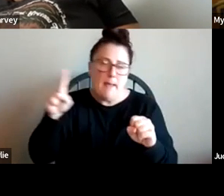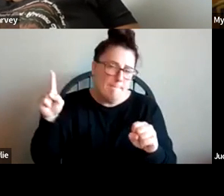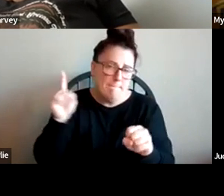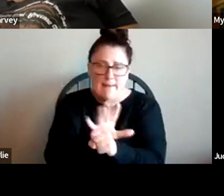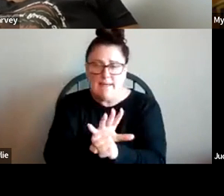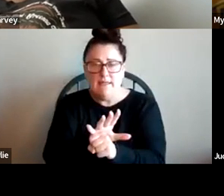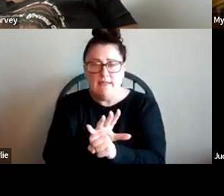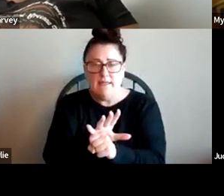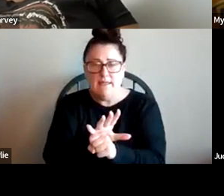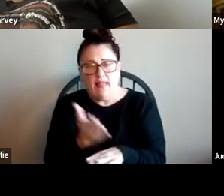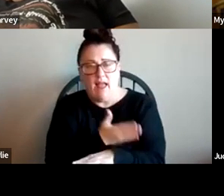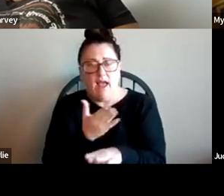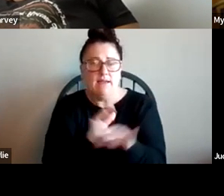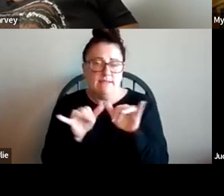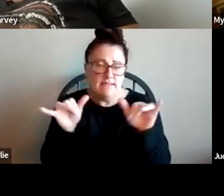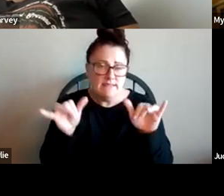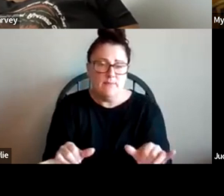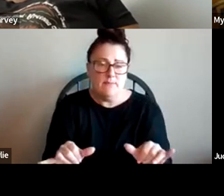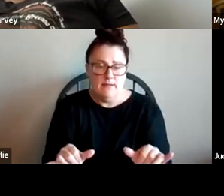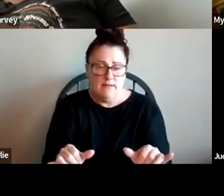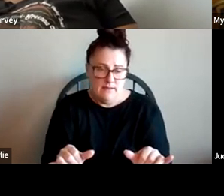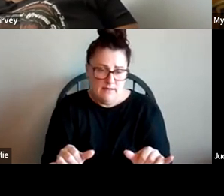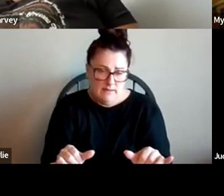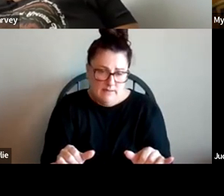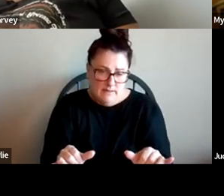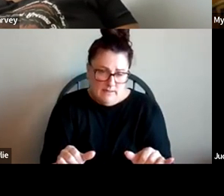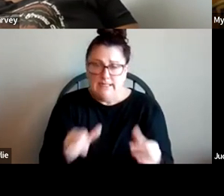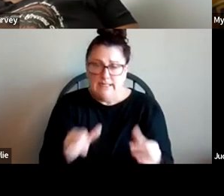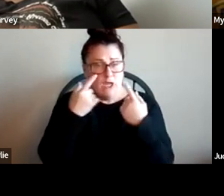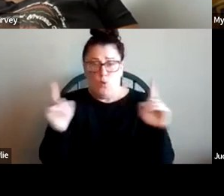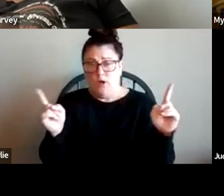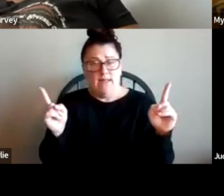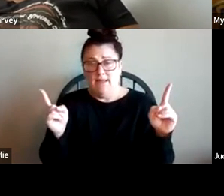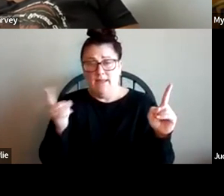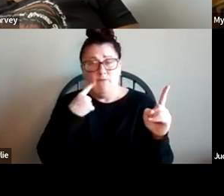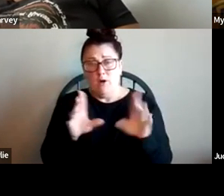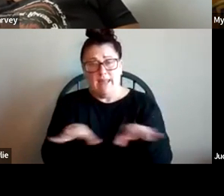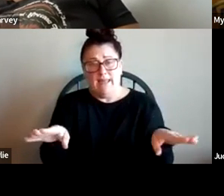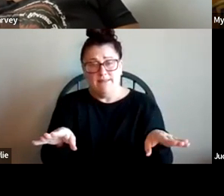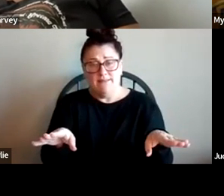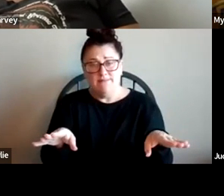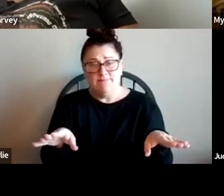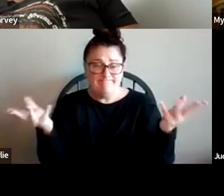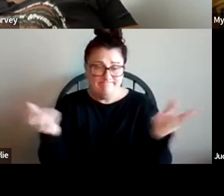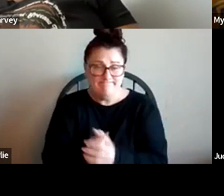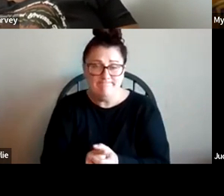to revitalizing a system that is moribund, that is not working for our kids, and that our kids deserve. Thank you very much.